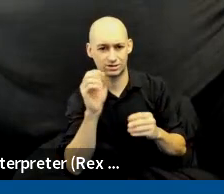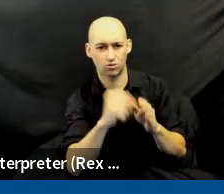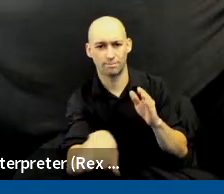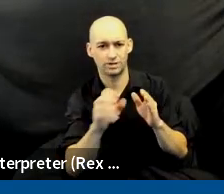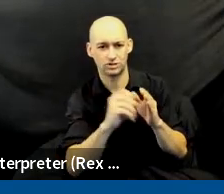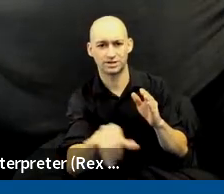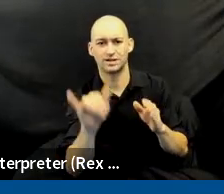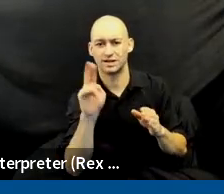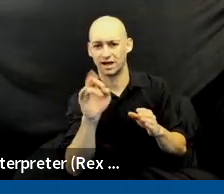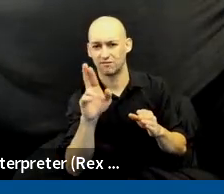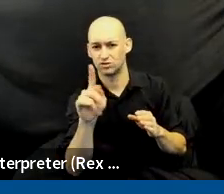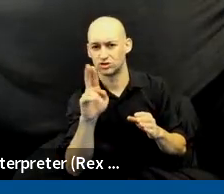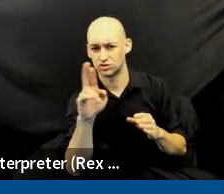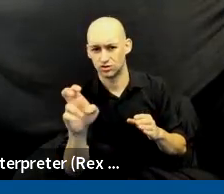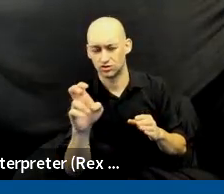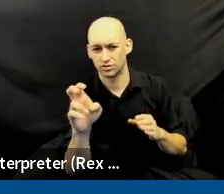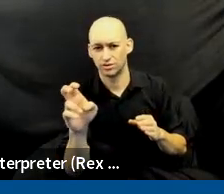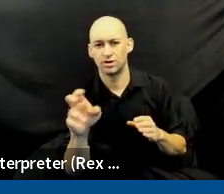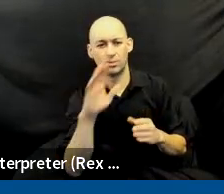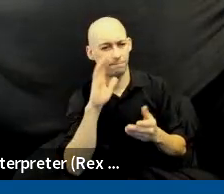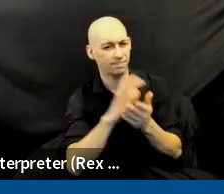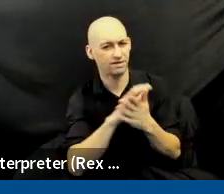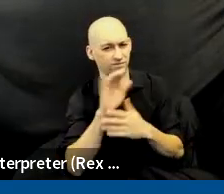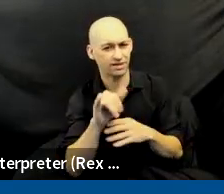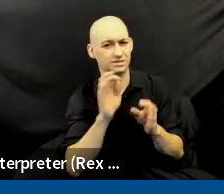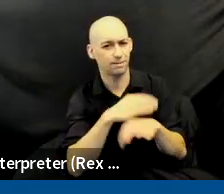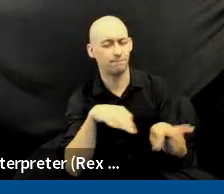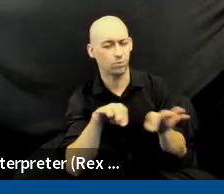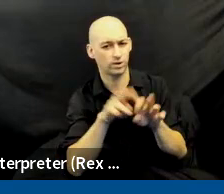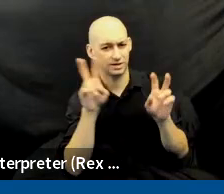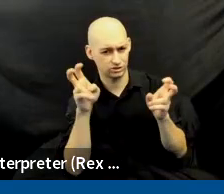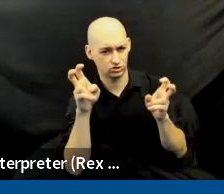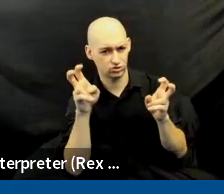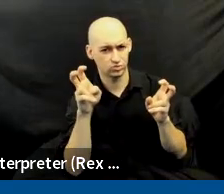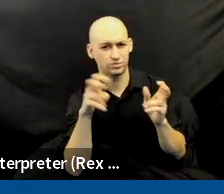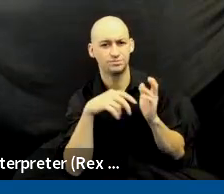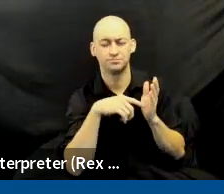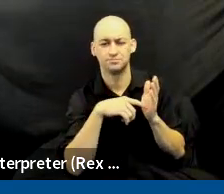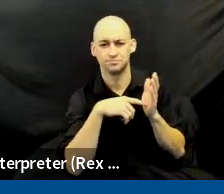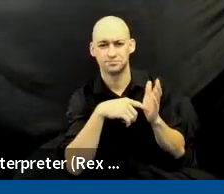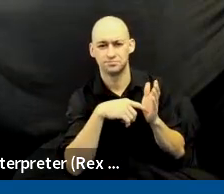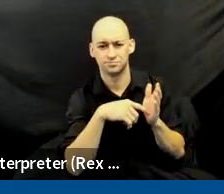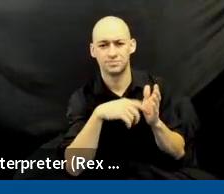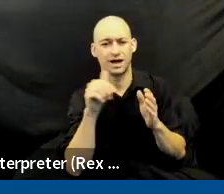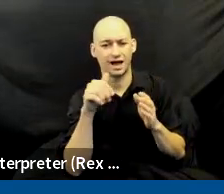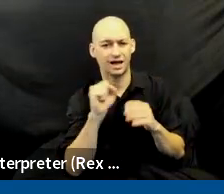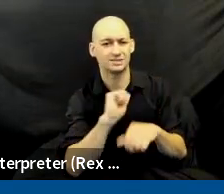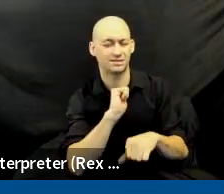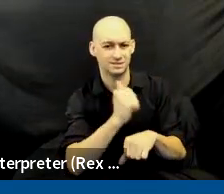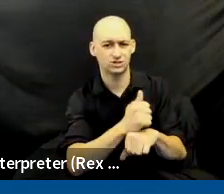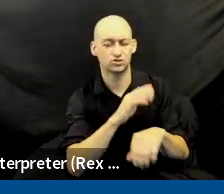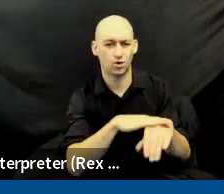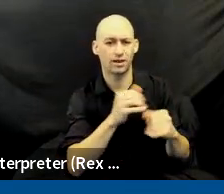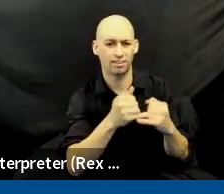or improvements. We believe that this is an important issue to address in the years ahead as the stations come online, and it